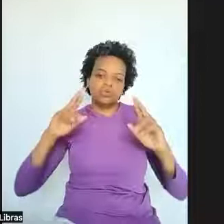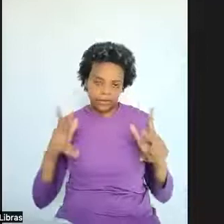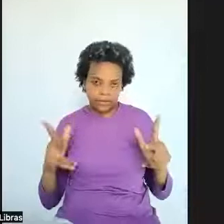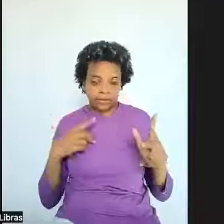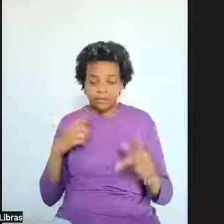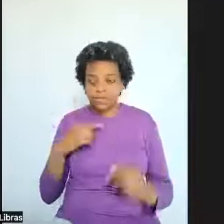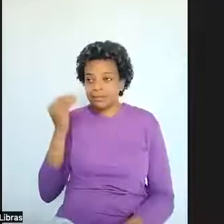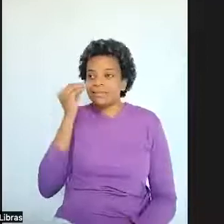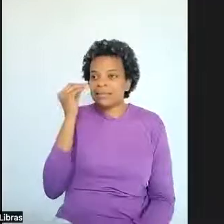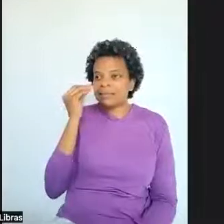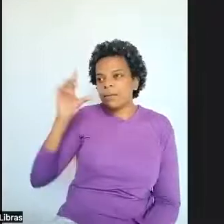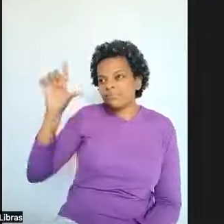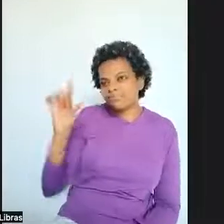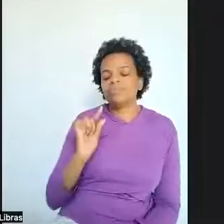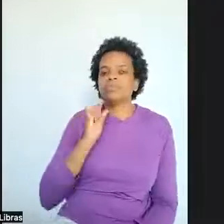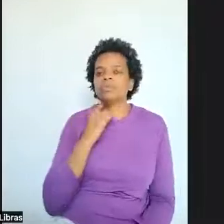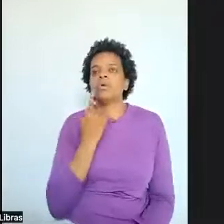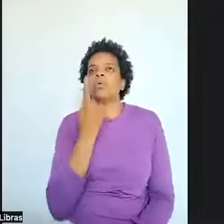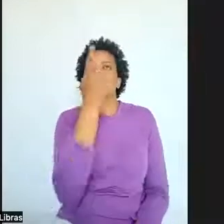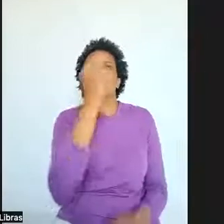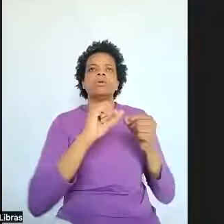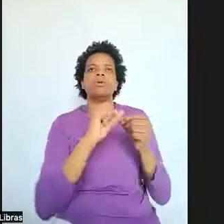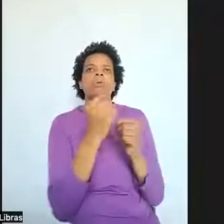material. So the actions implemented